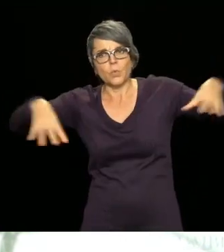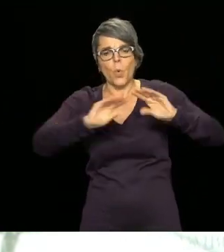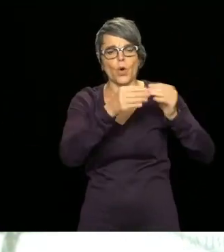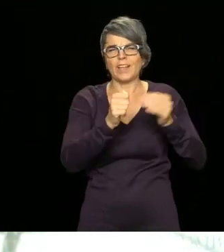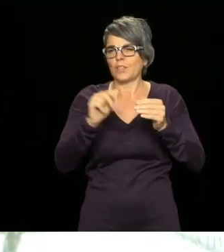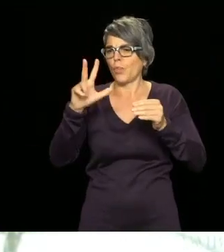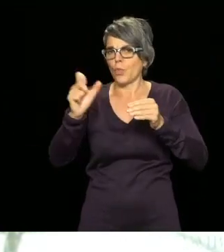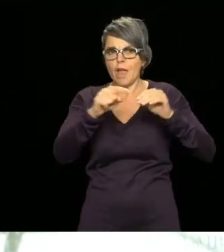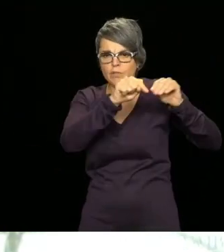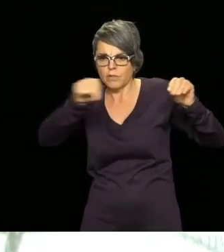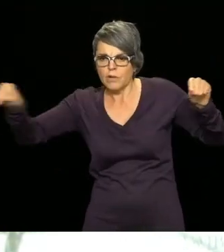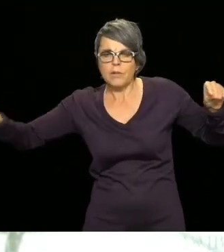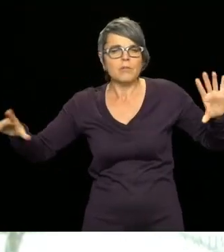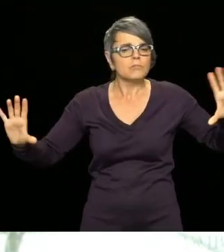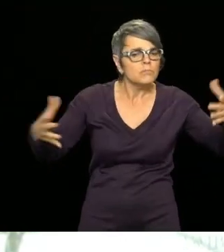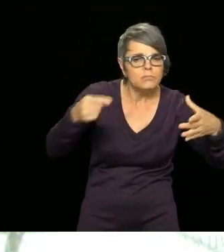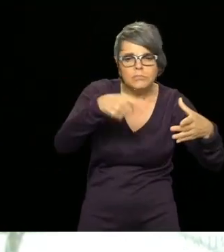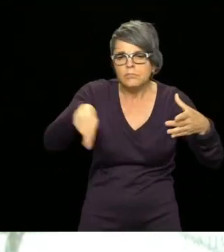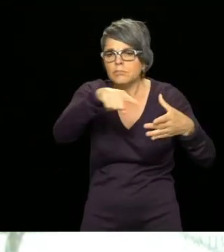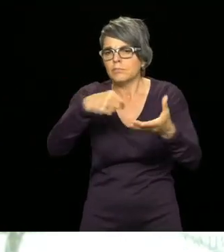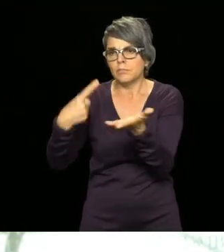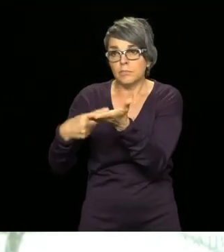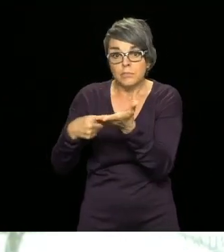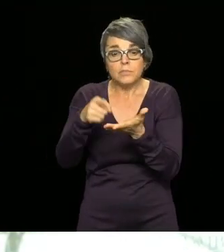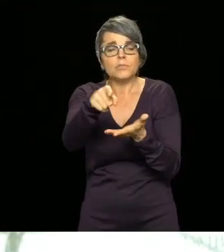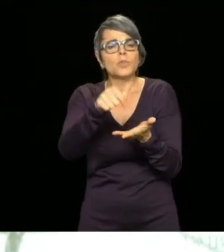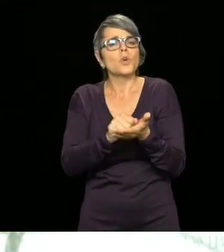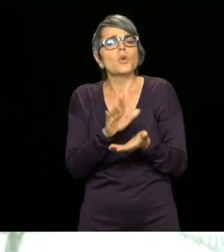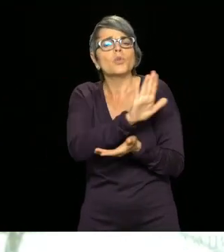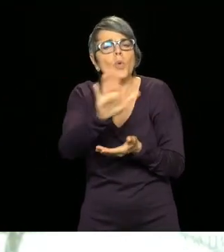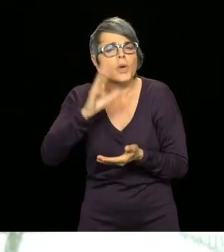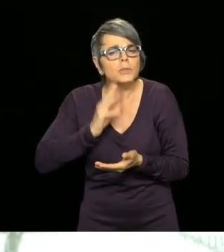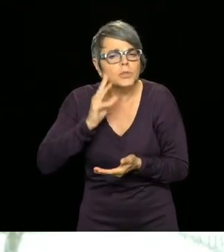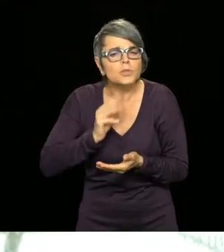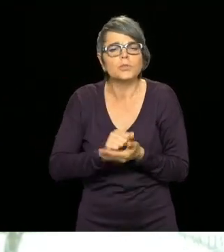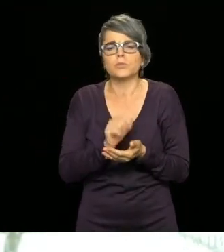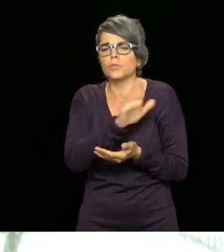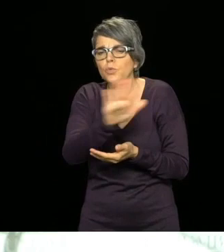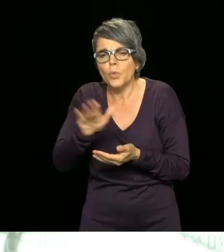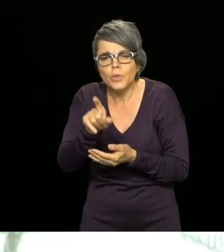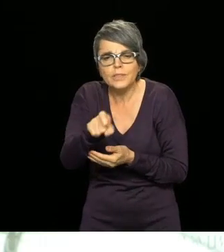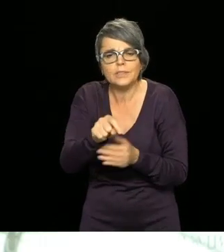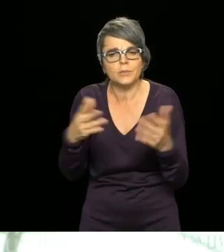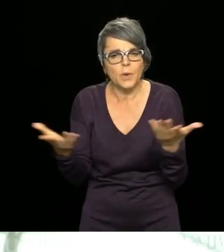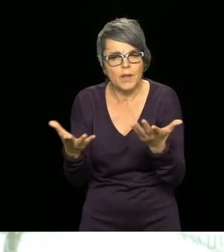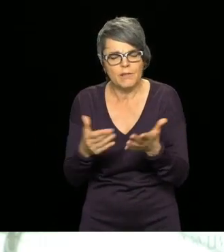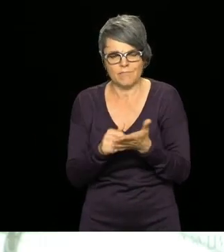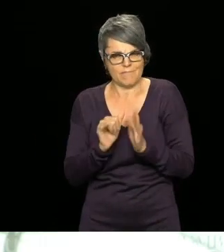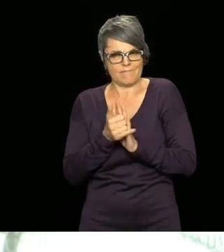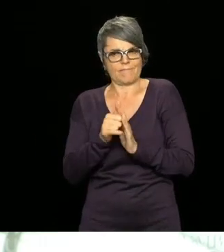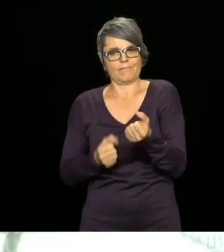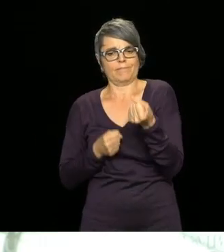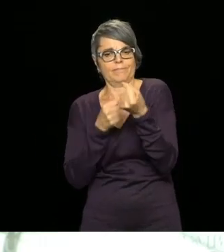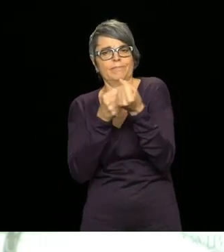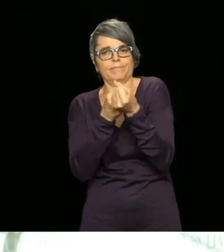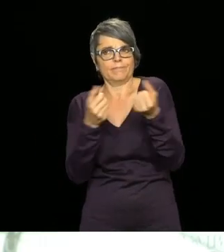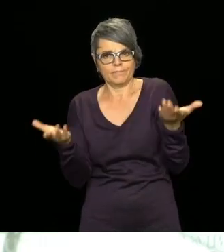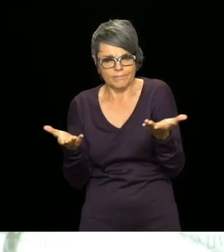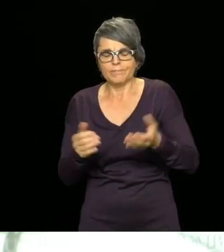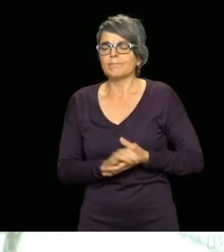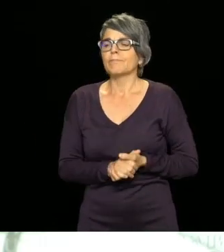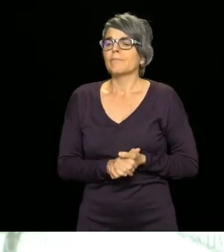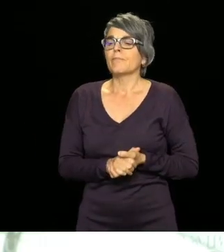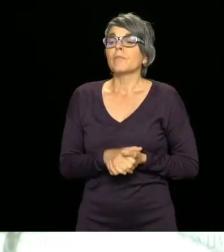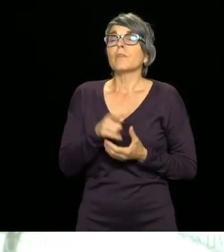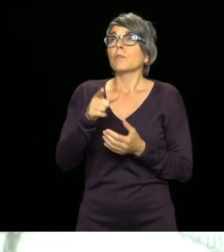are they experiencing increases and what are their needs and how can we better support them? And in the first two rounds of conference